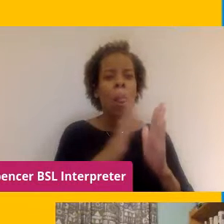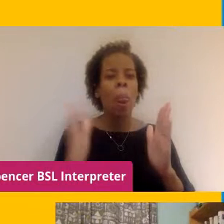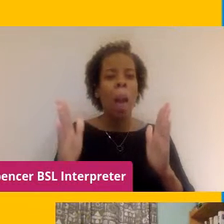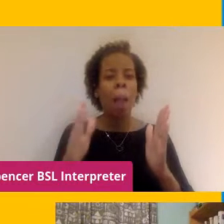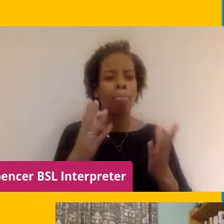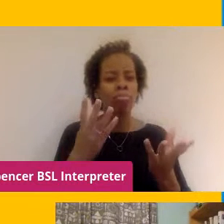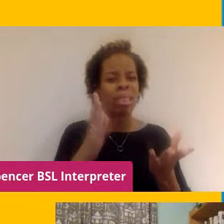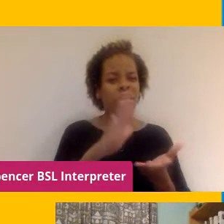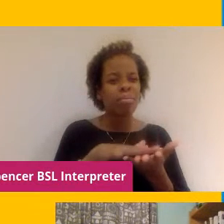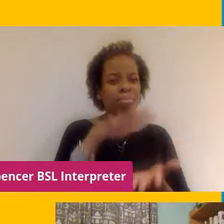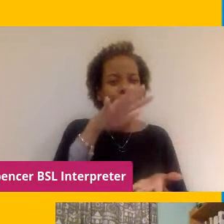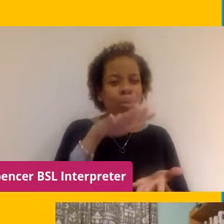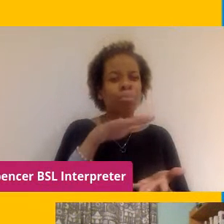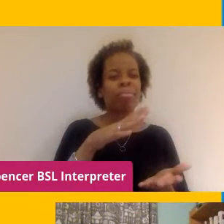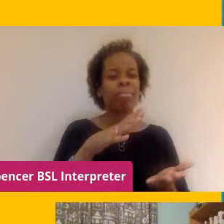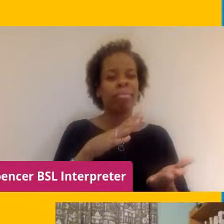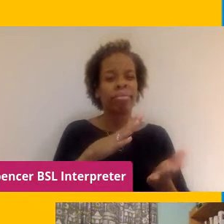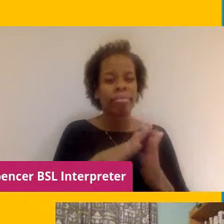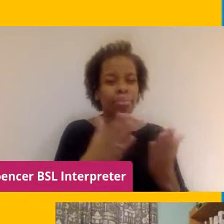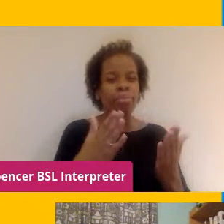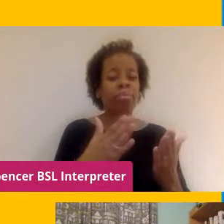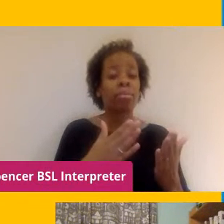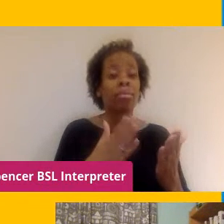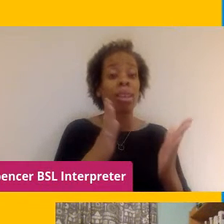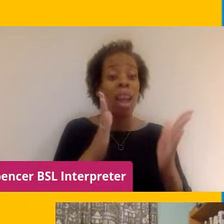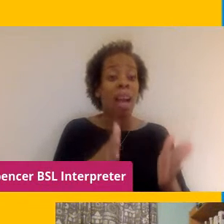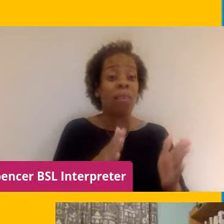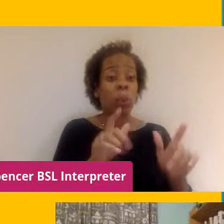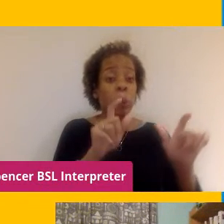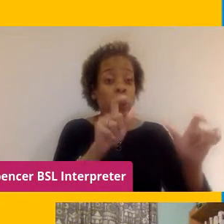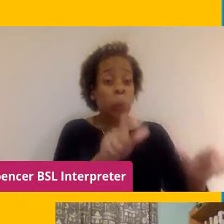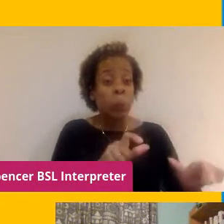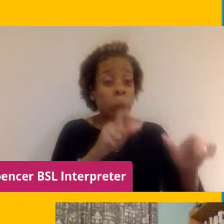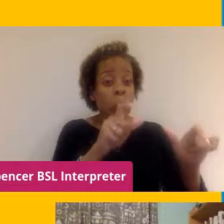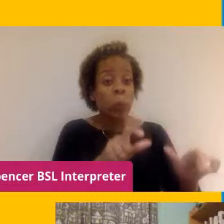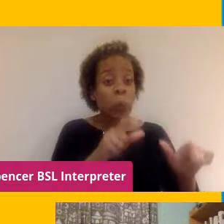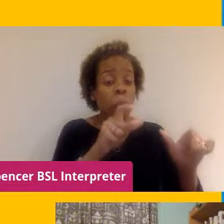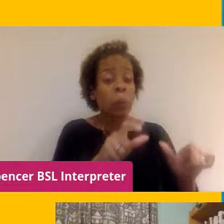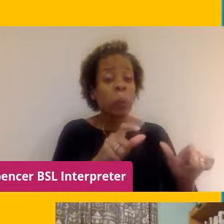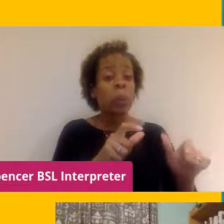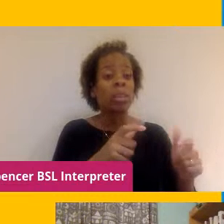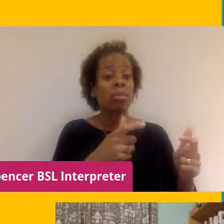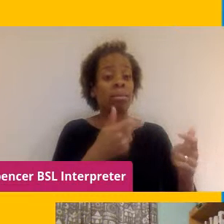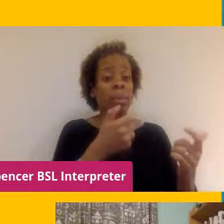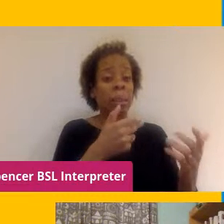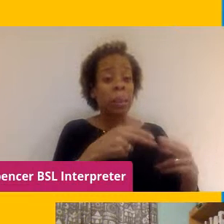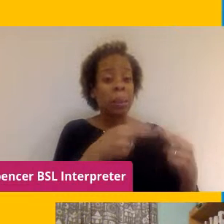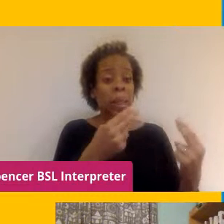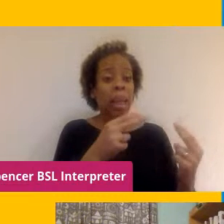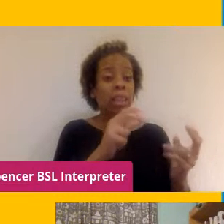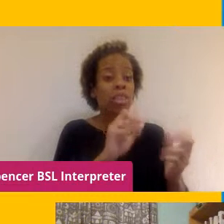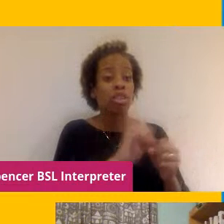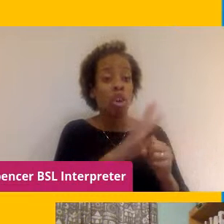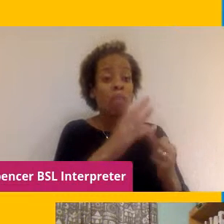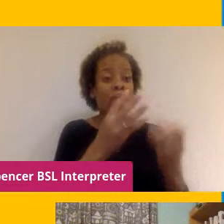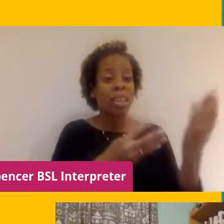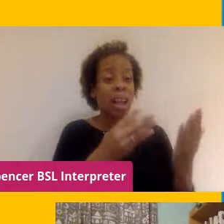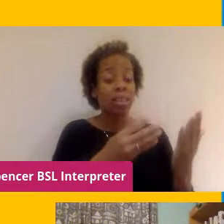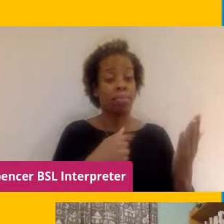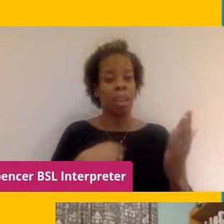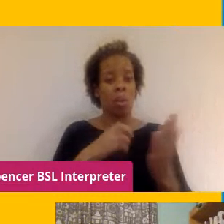to be having COVID-19 on for 6 days, and yeah, we can link to the research up in the chat